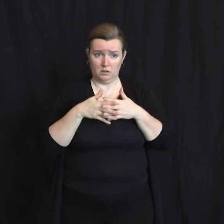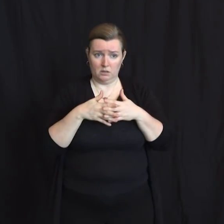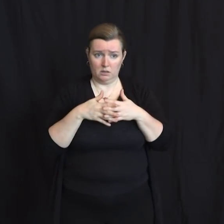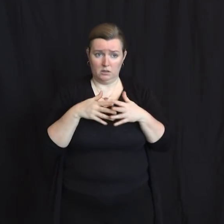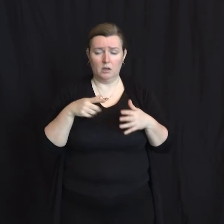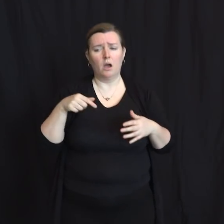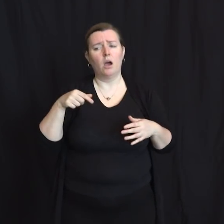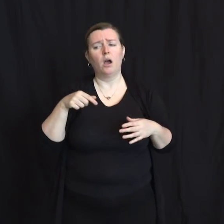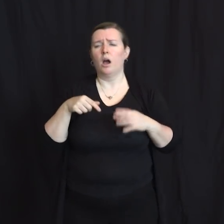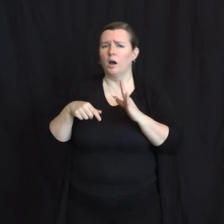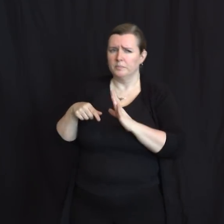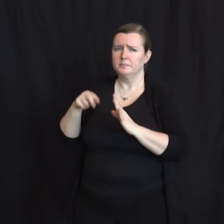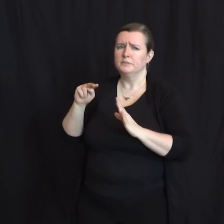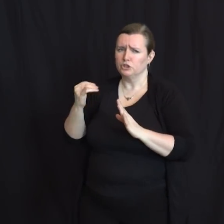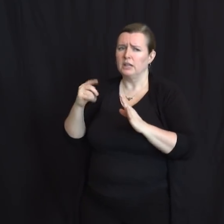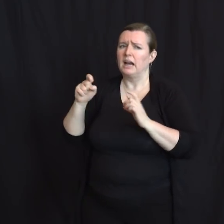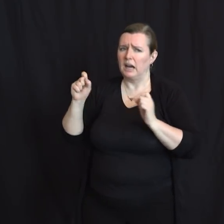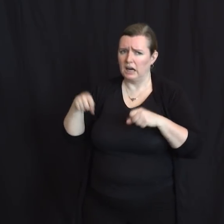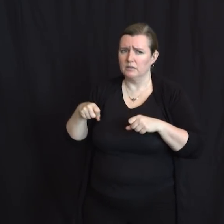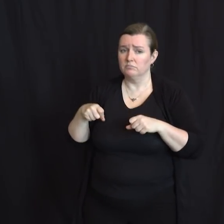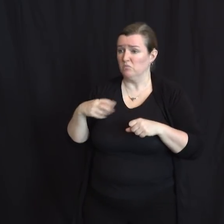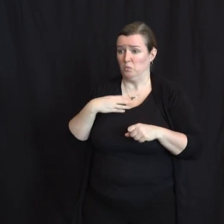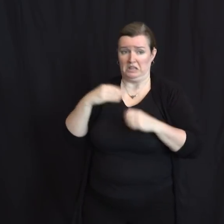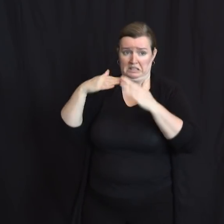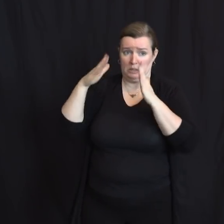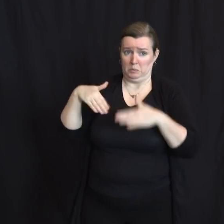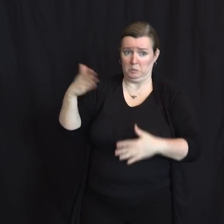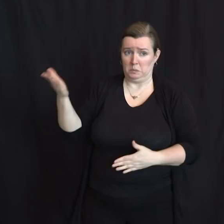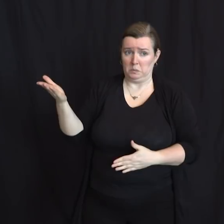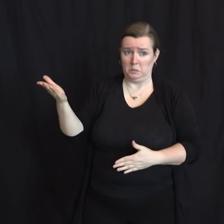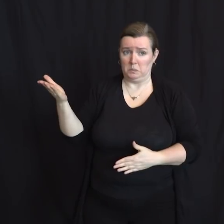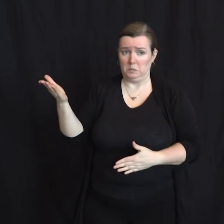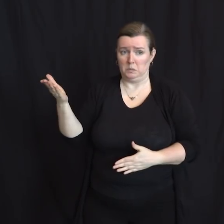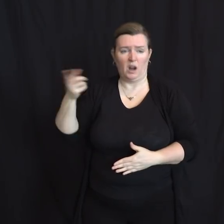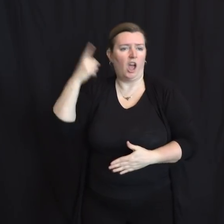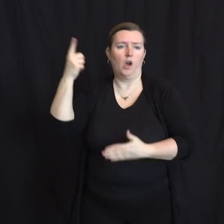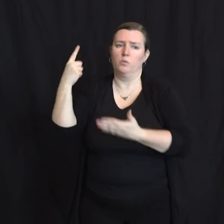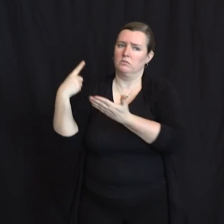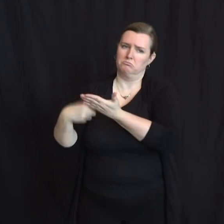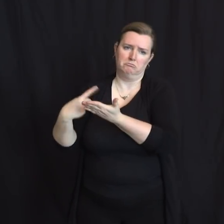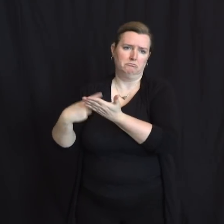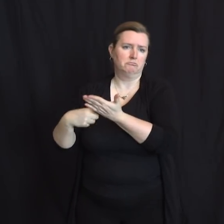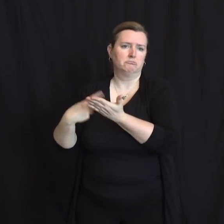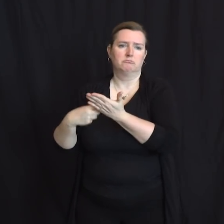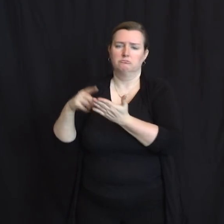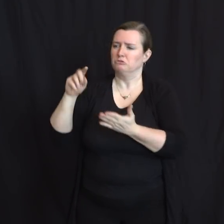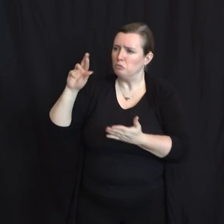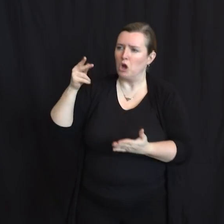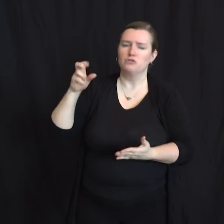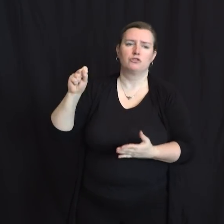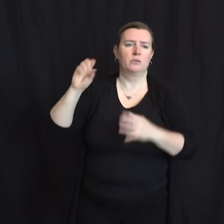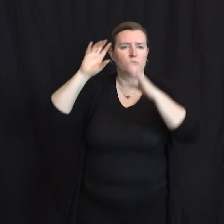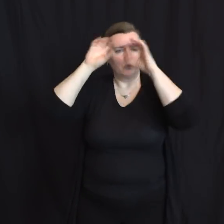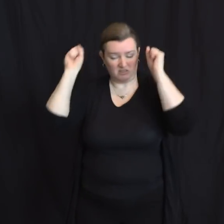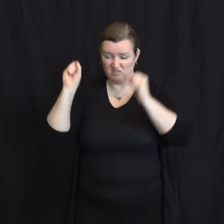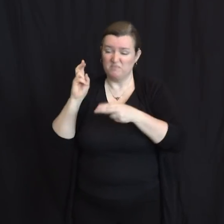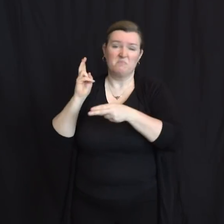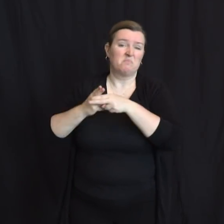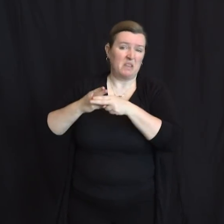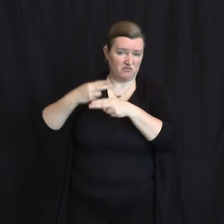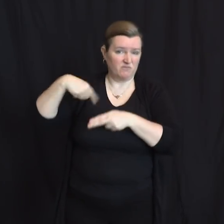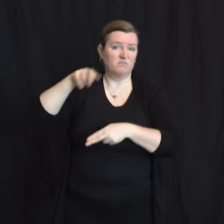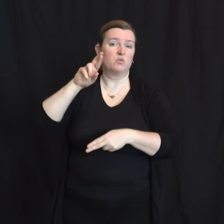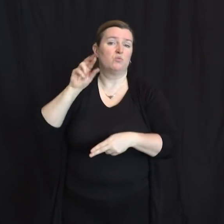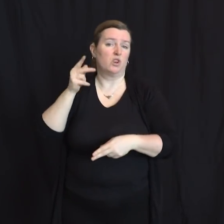White House in particular is regularly discussing the Rutgers. The president himself discussed it. And I would say this,